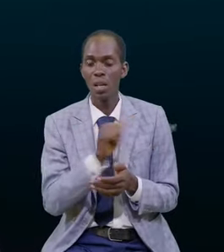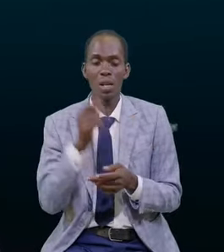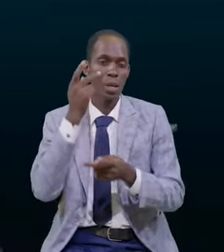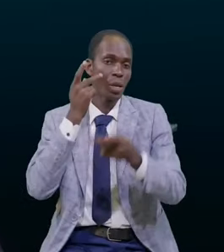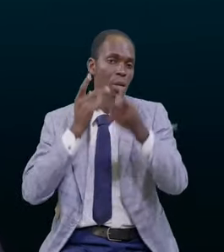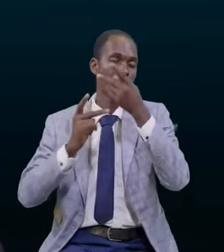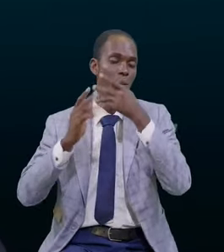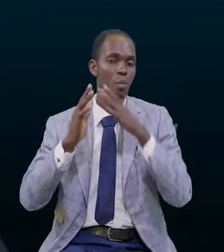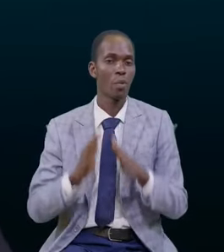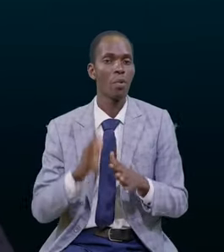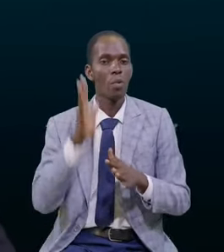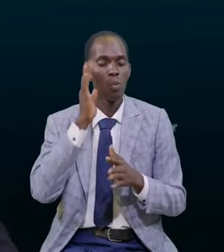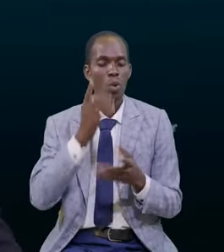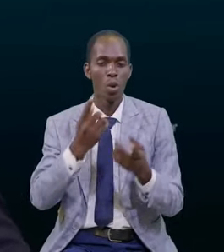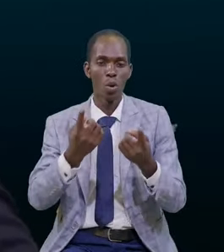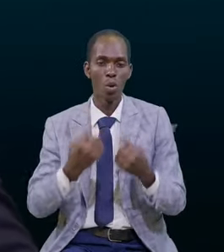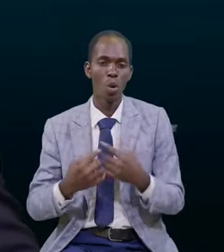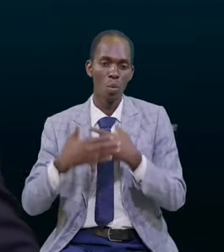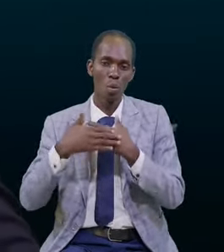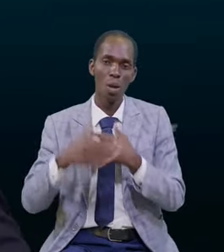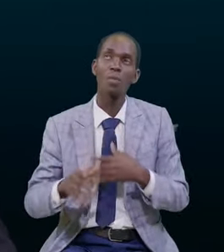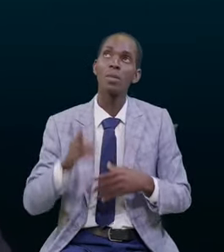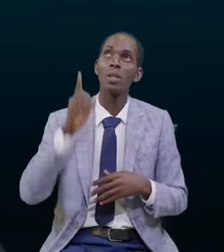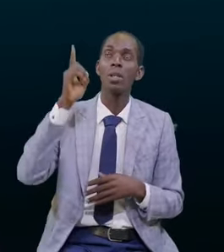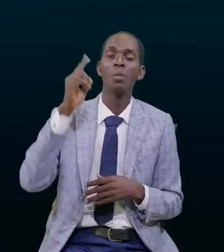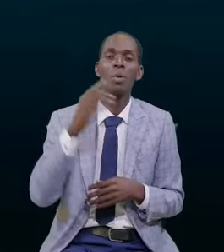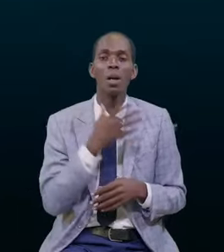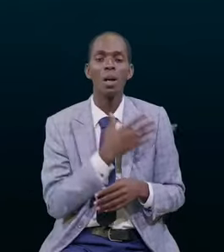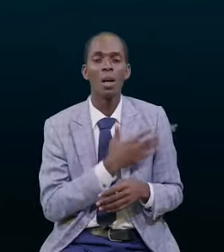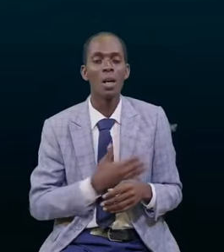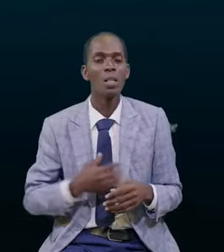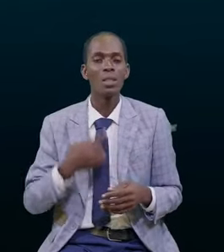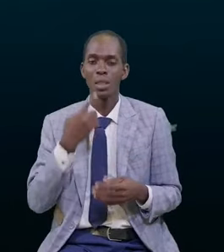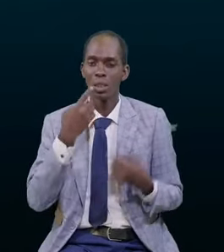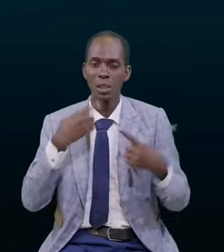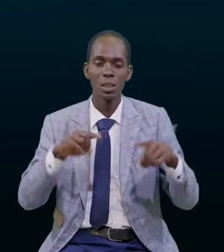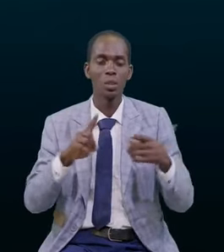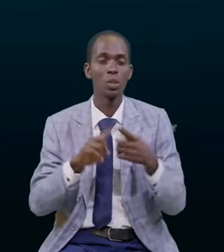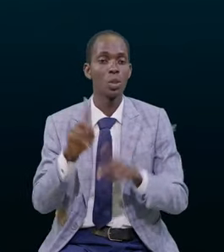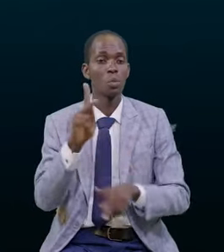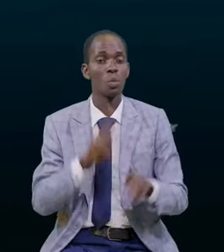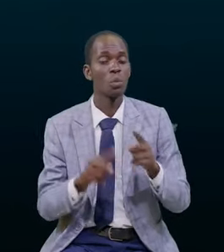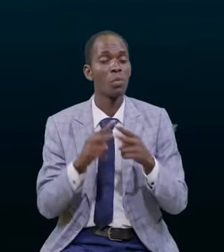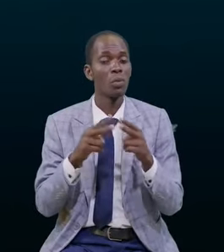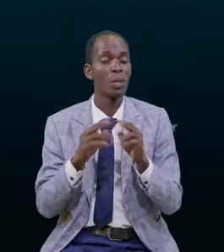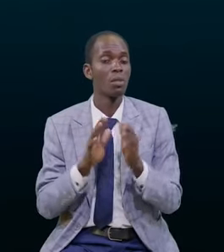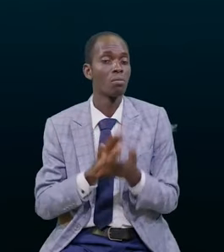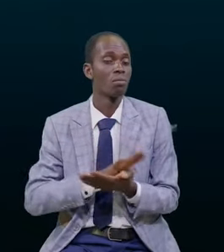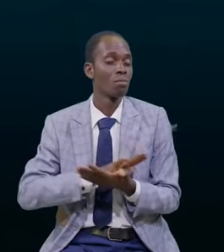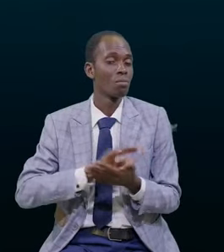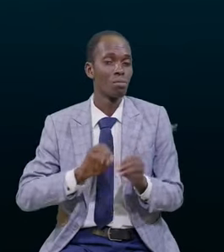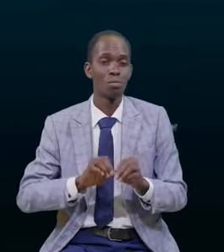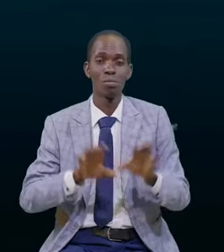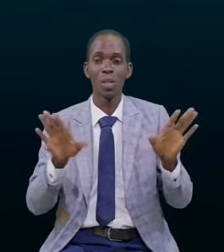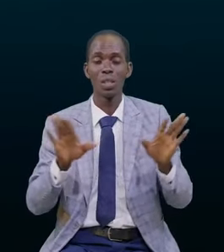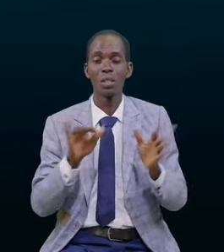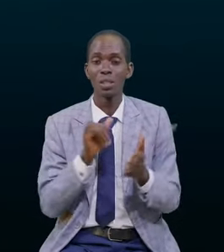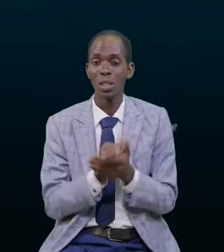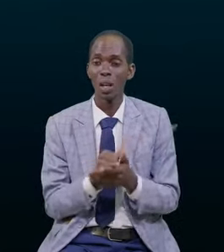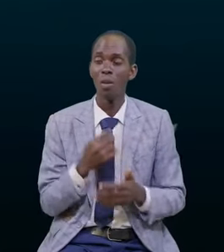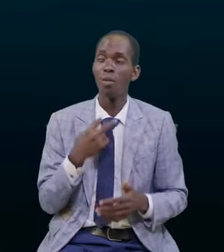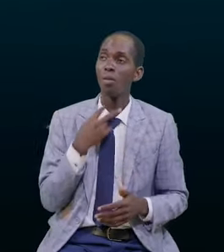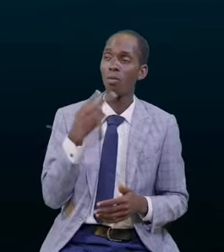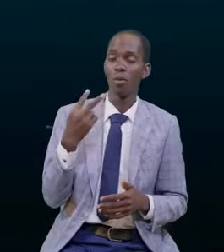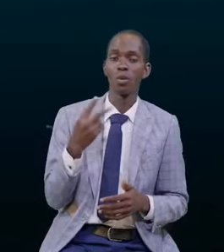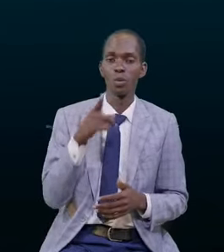the Lord himself raised up unto them and he told them very clearly that that is the one to listen to that one we have he has